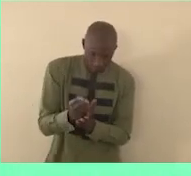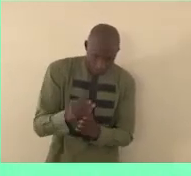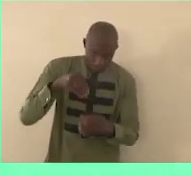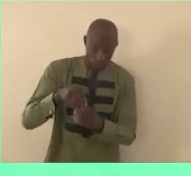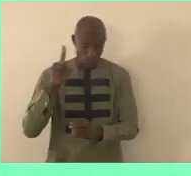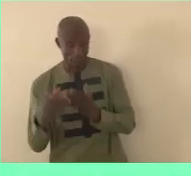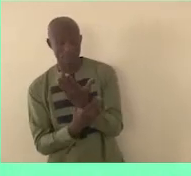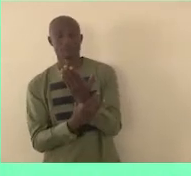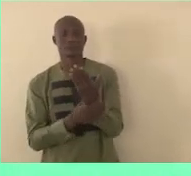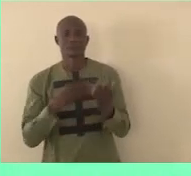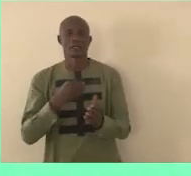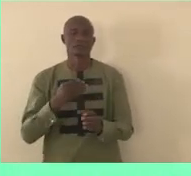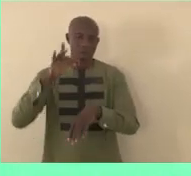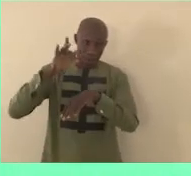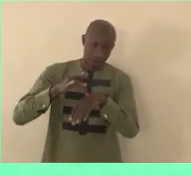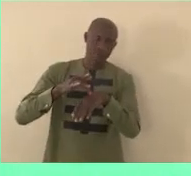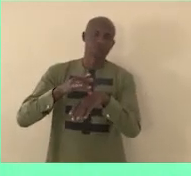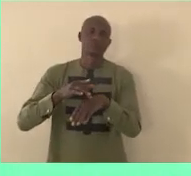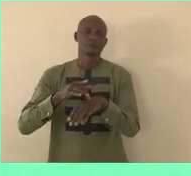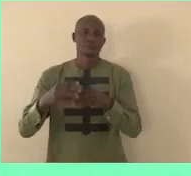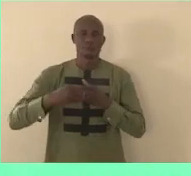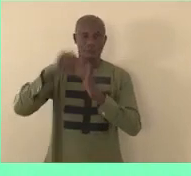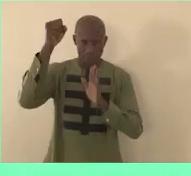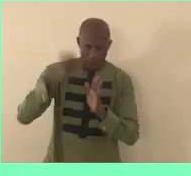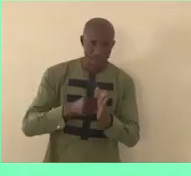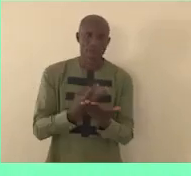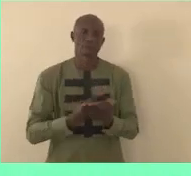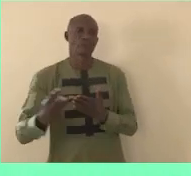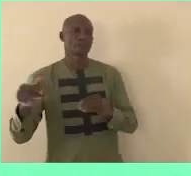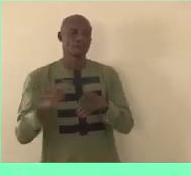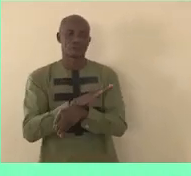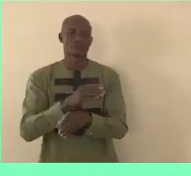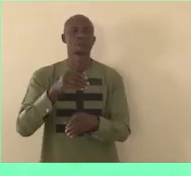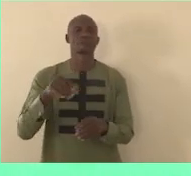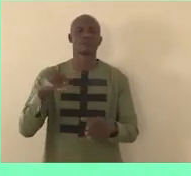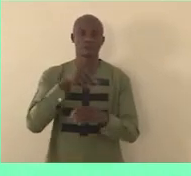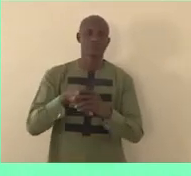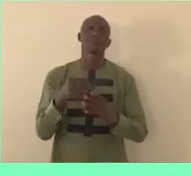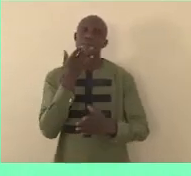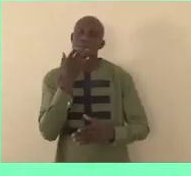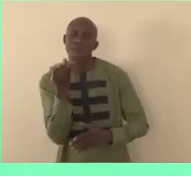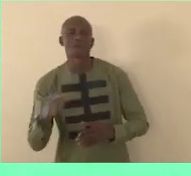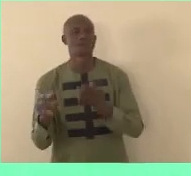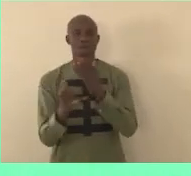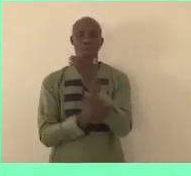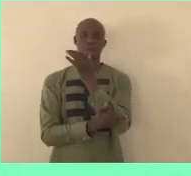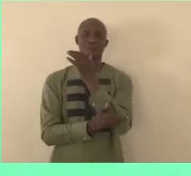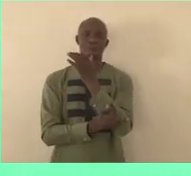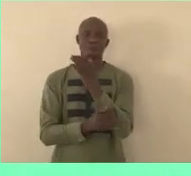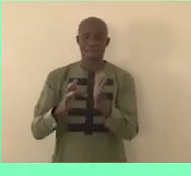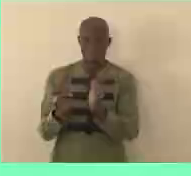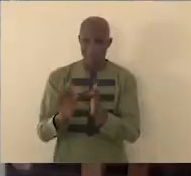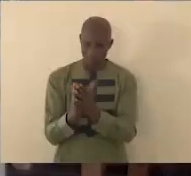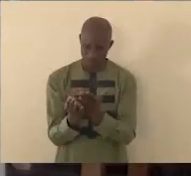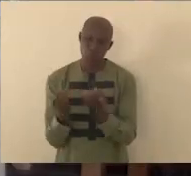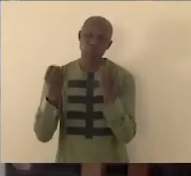the one hand and the impact of leadership debauchery on the other, on the fortunes of a nation? The Bible is full